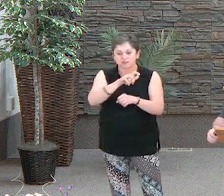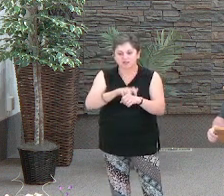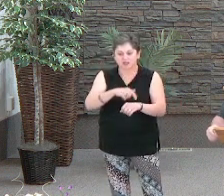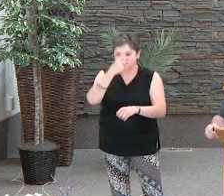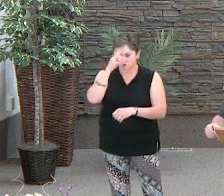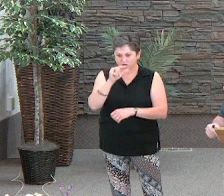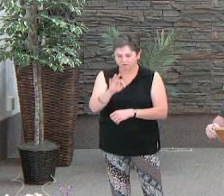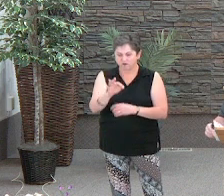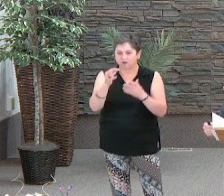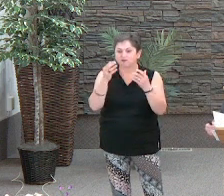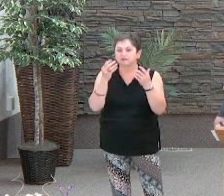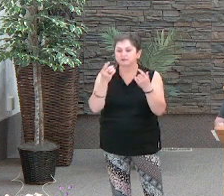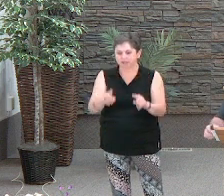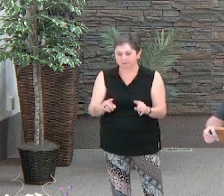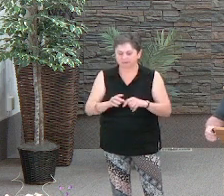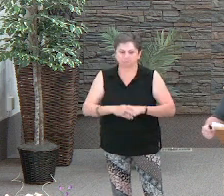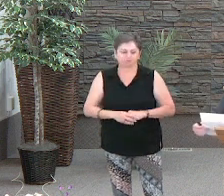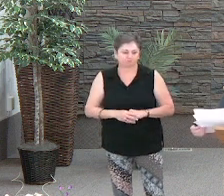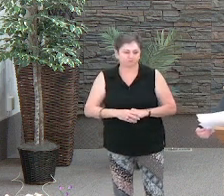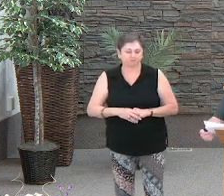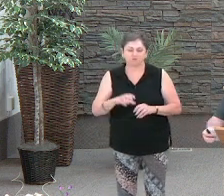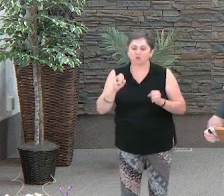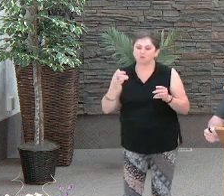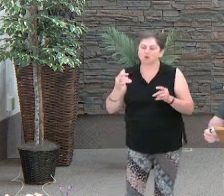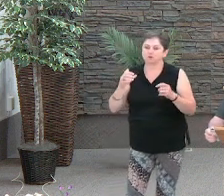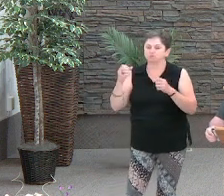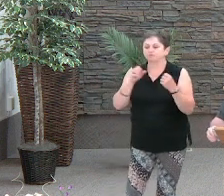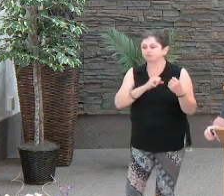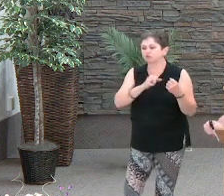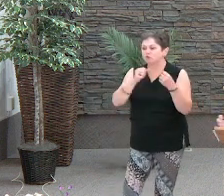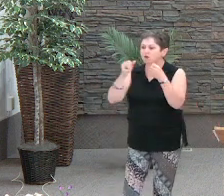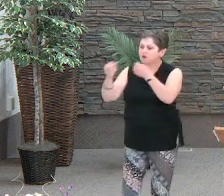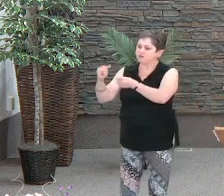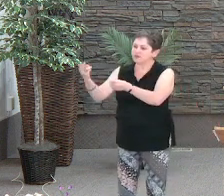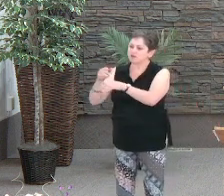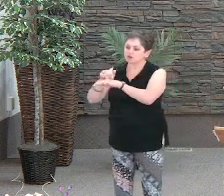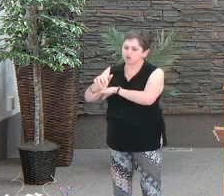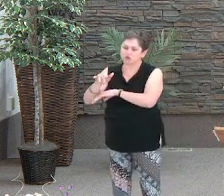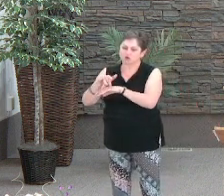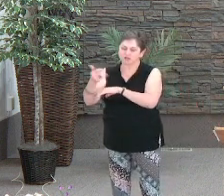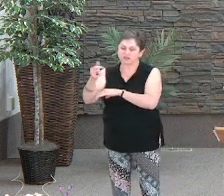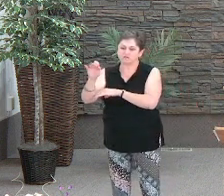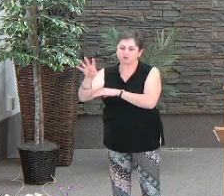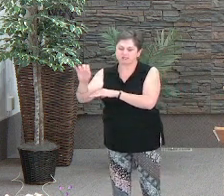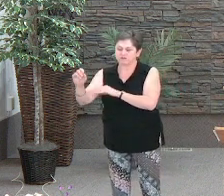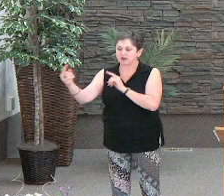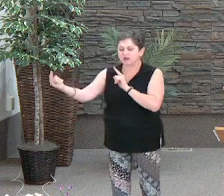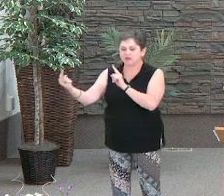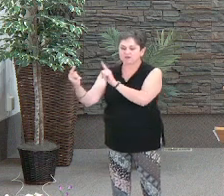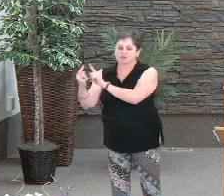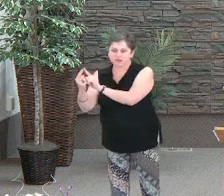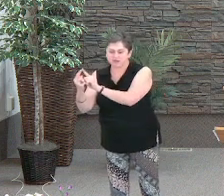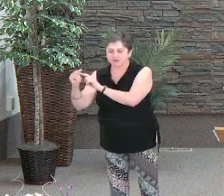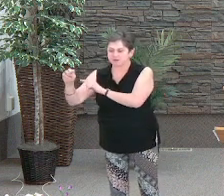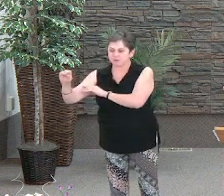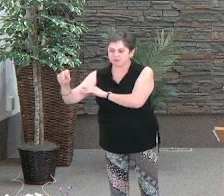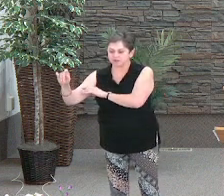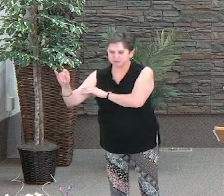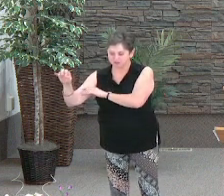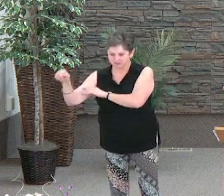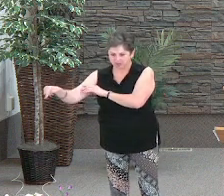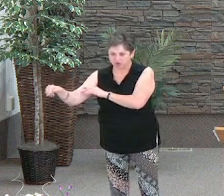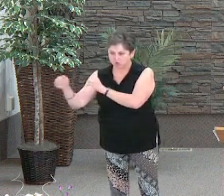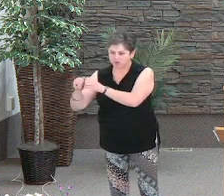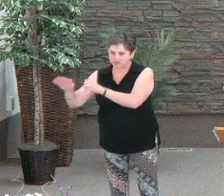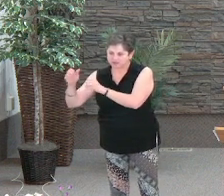for Great Falls had come. So, driving to Helena in early 1947, they meet Middleton, and it seems that